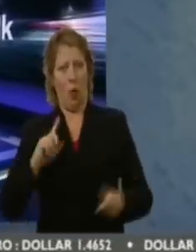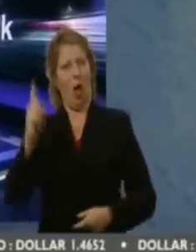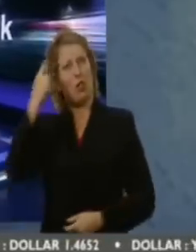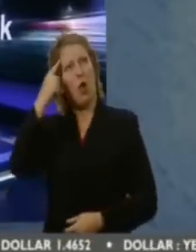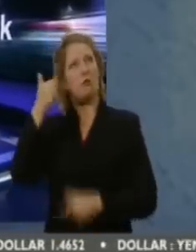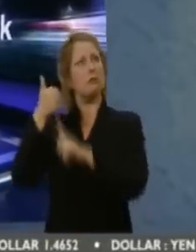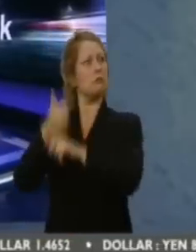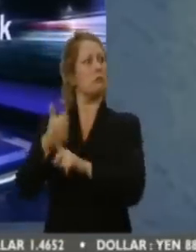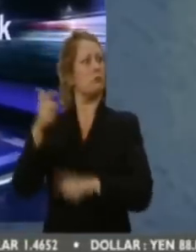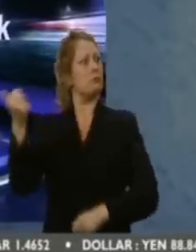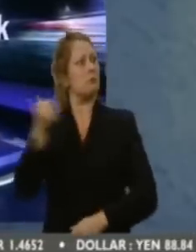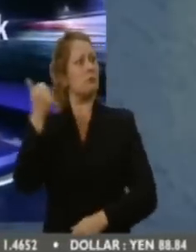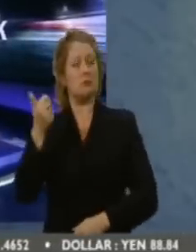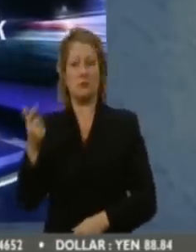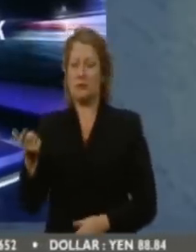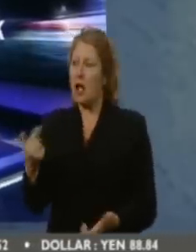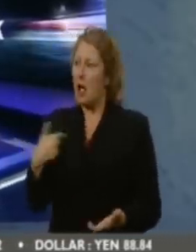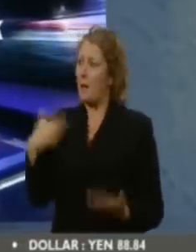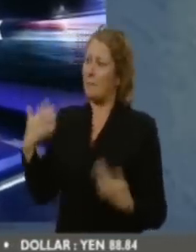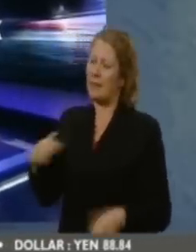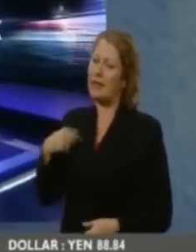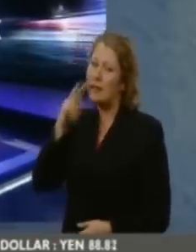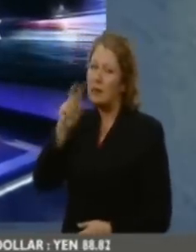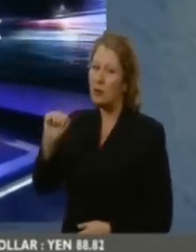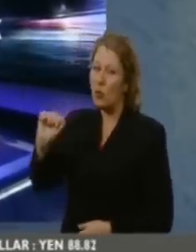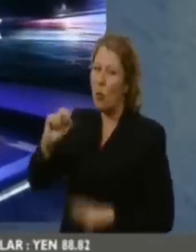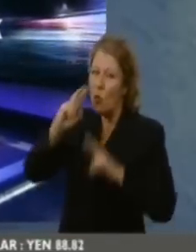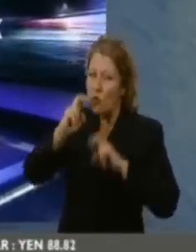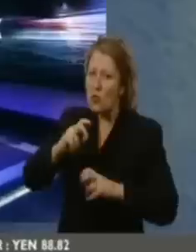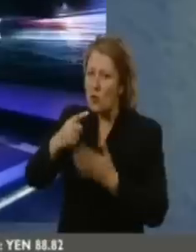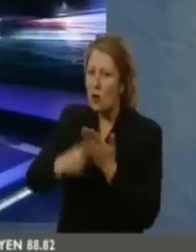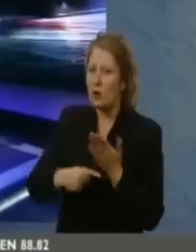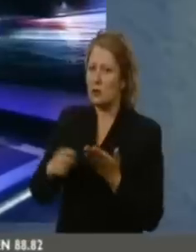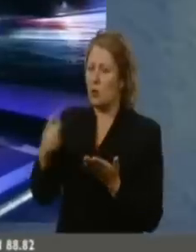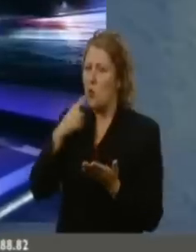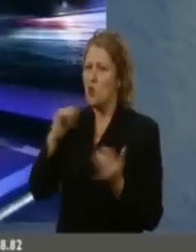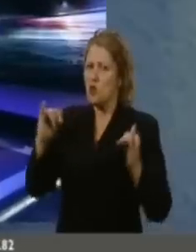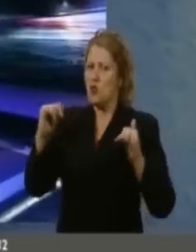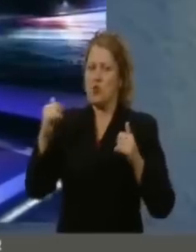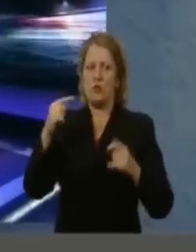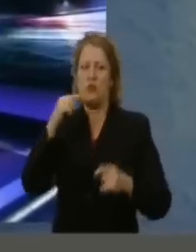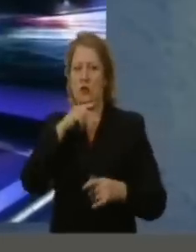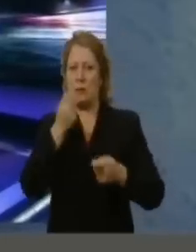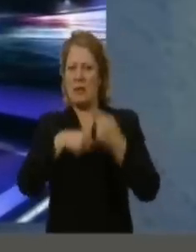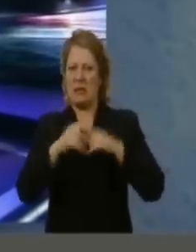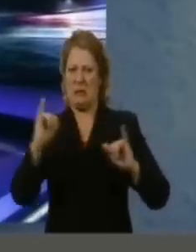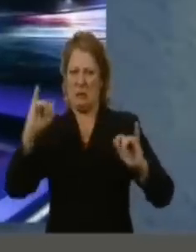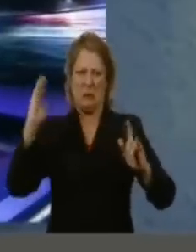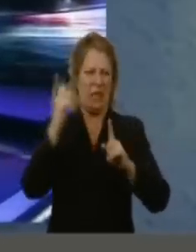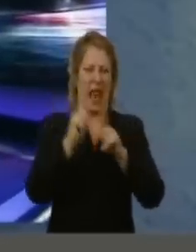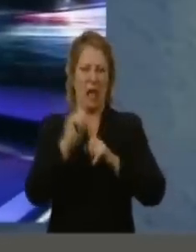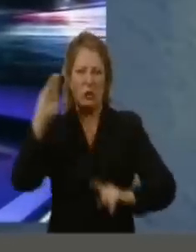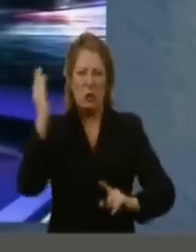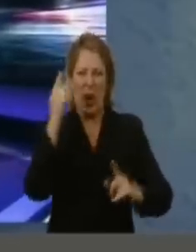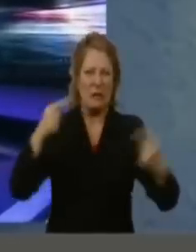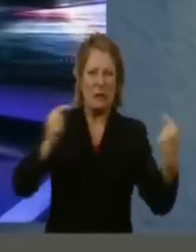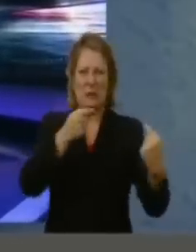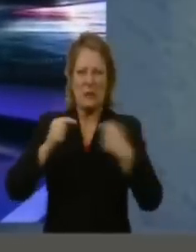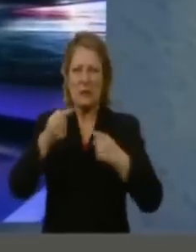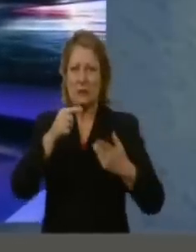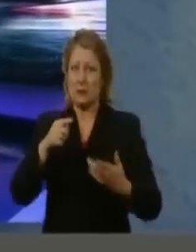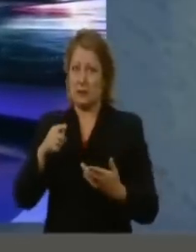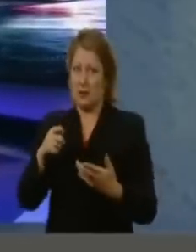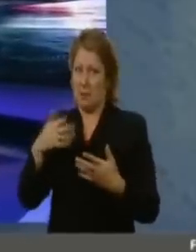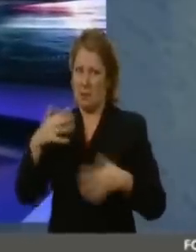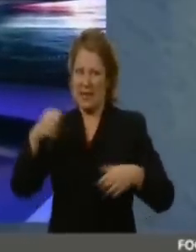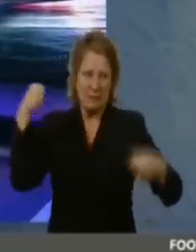about Russia becoming, quote-unquote, shark-infested waters. I believe that lawyers working for you had been beaten up by the police. And we pulled them all